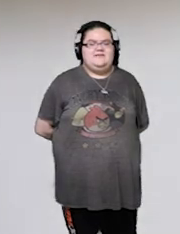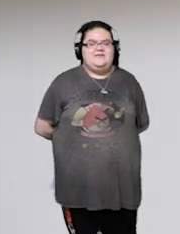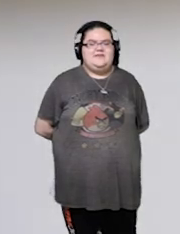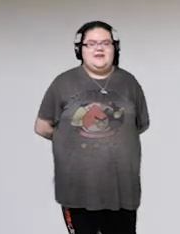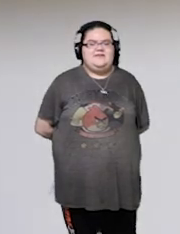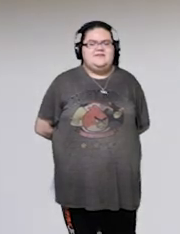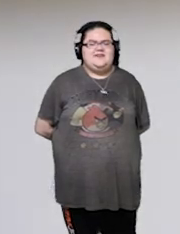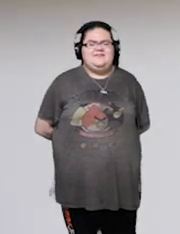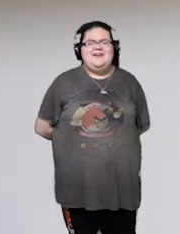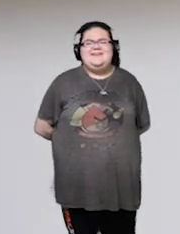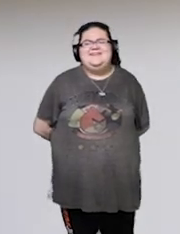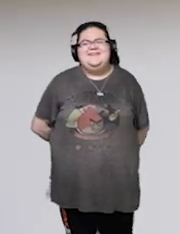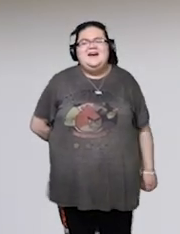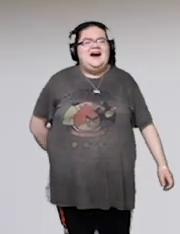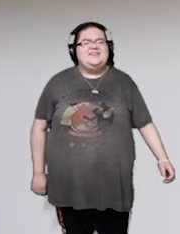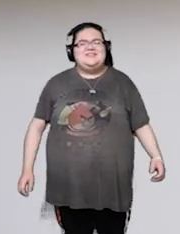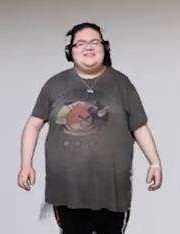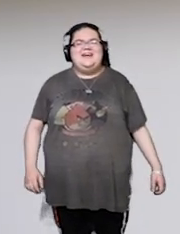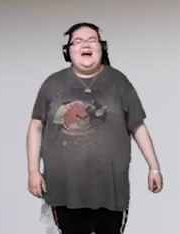honey?